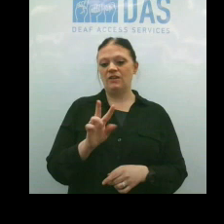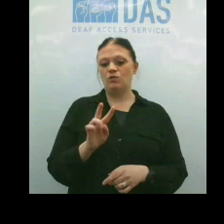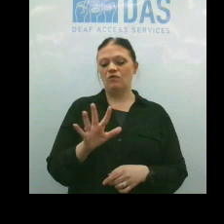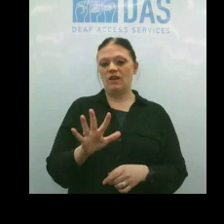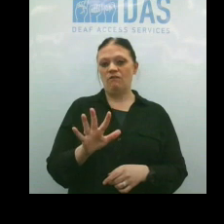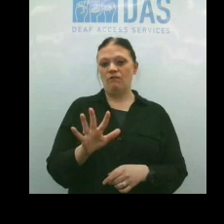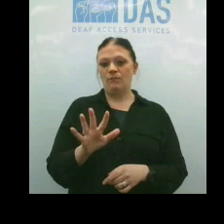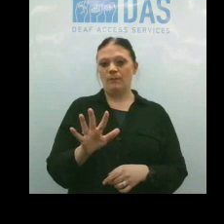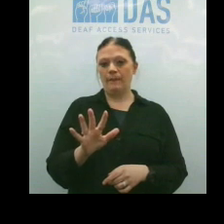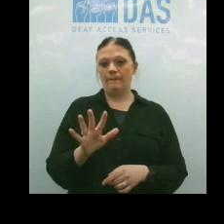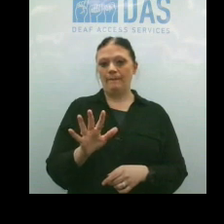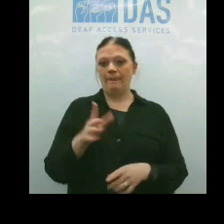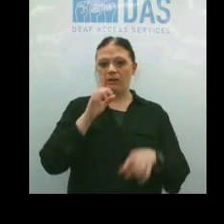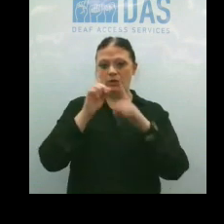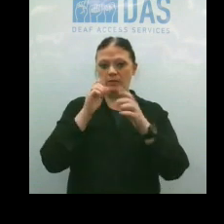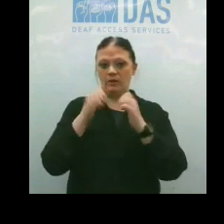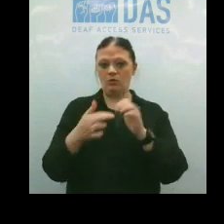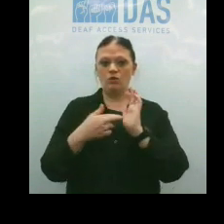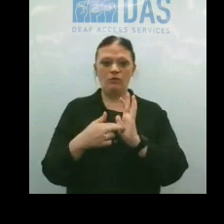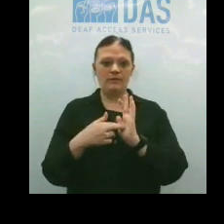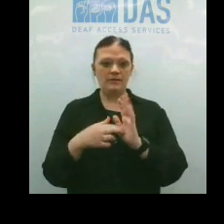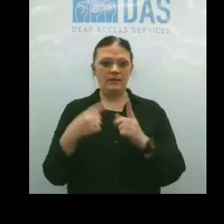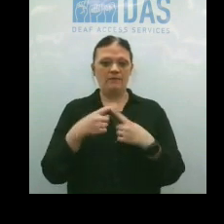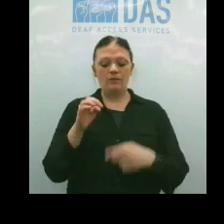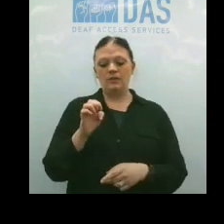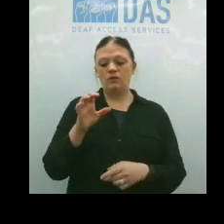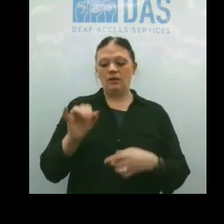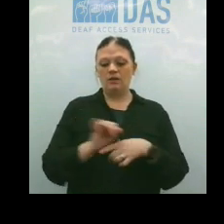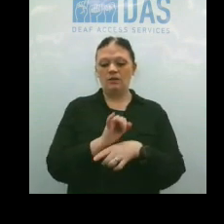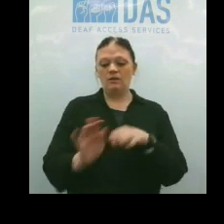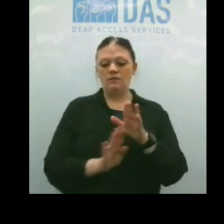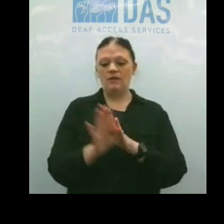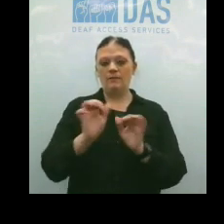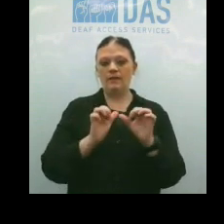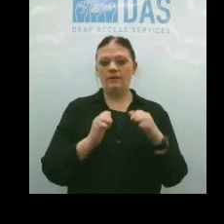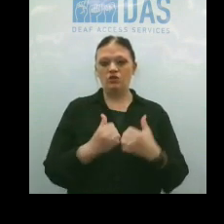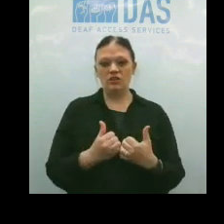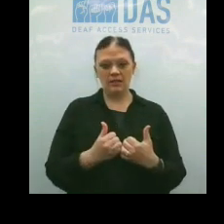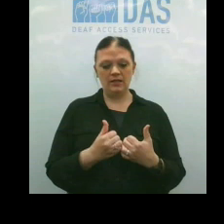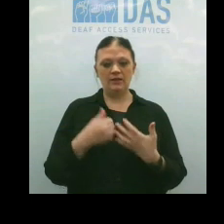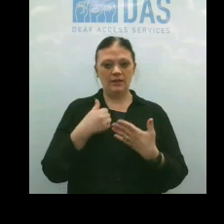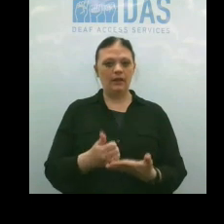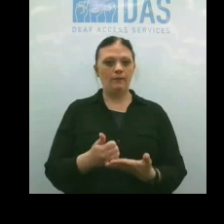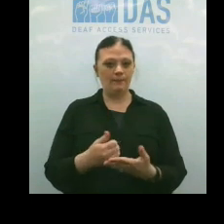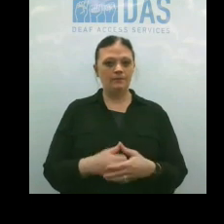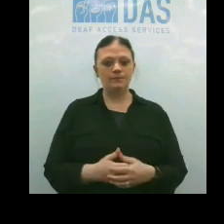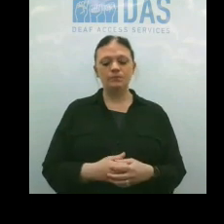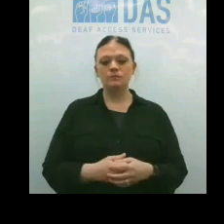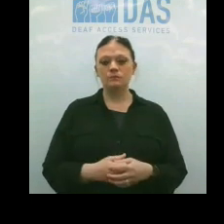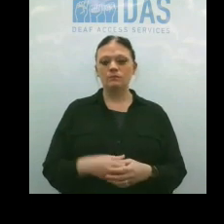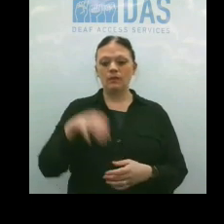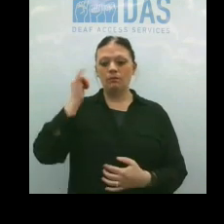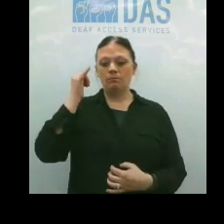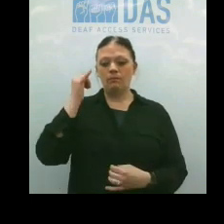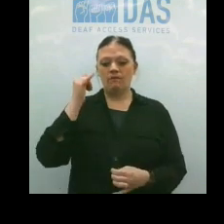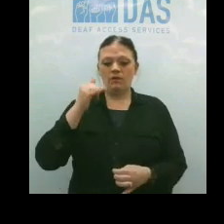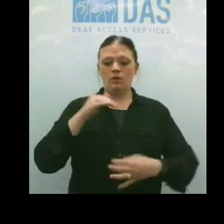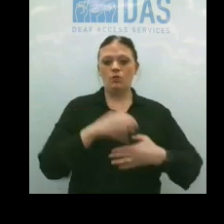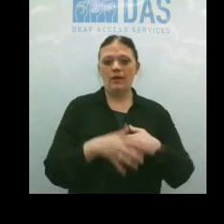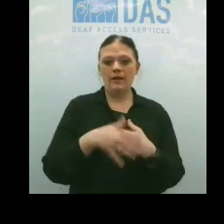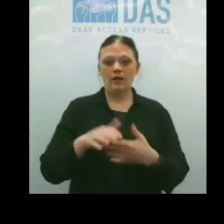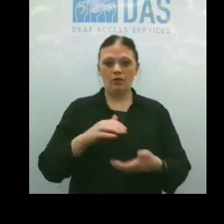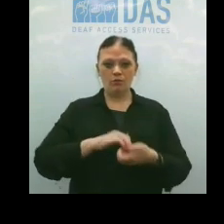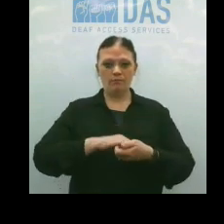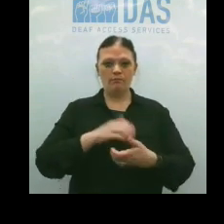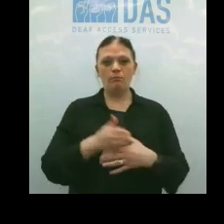856-6525 to speak to a representative from the Erie County Industrial Development Agency who can help you. The Buffalo Niagara Partnership has a